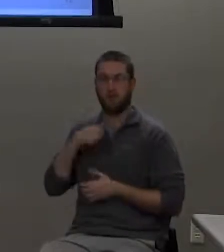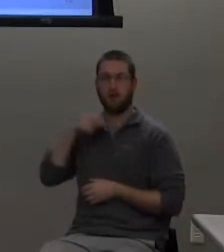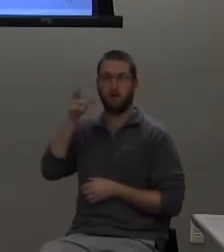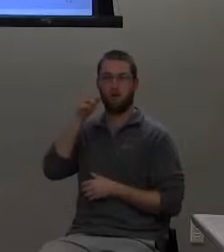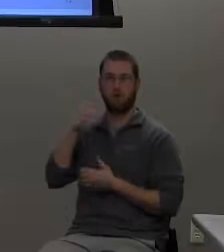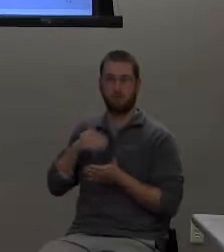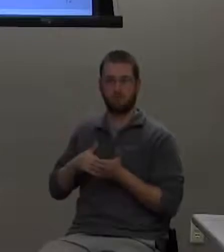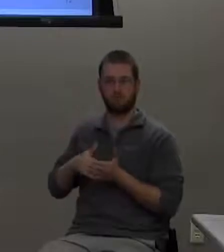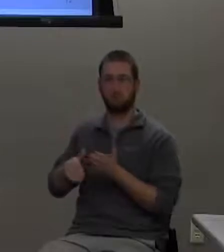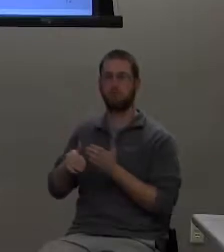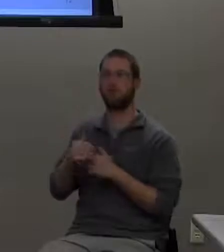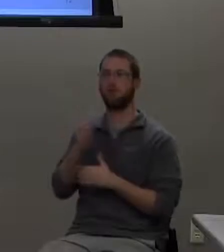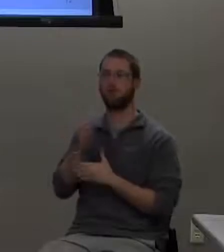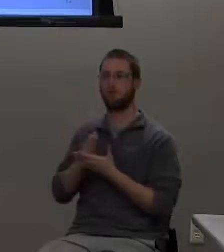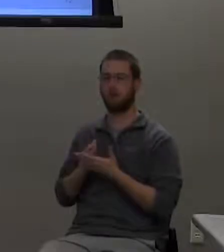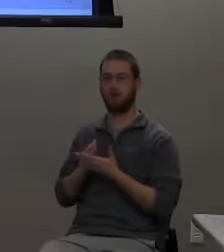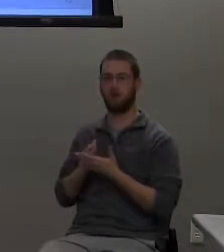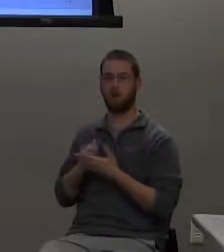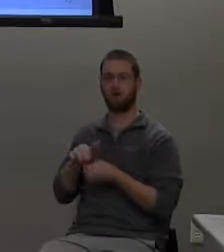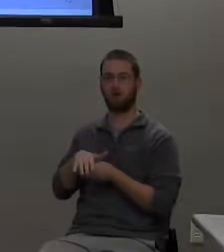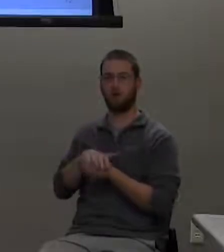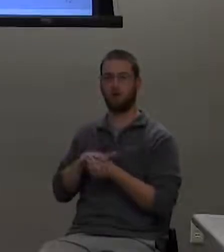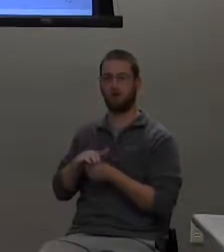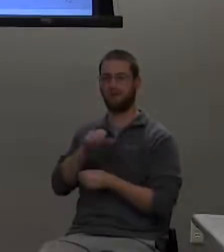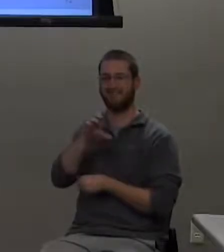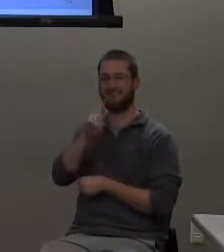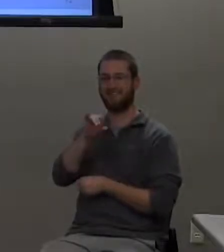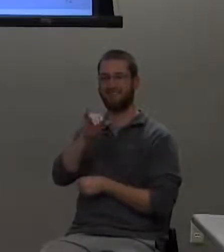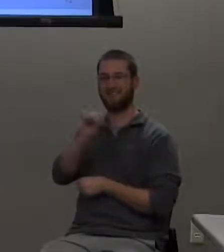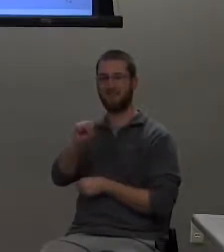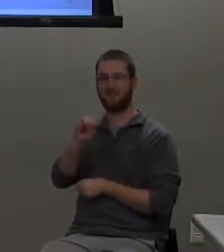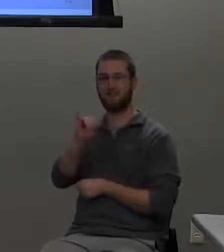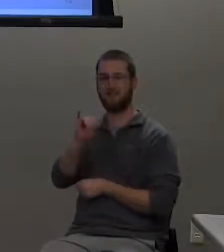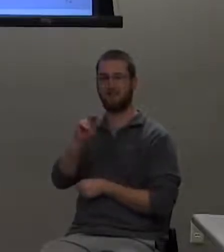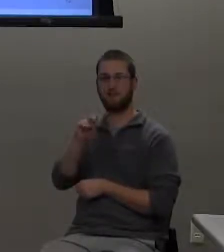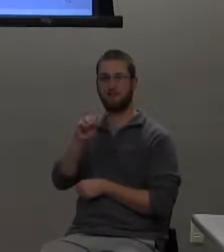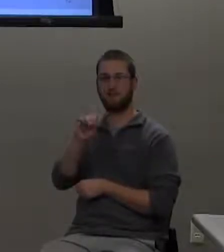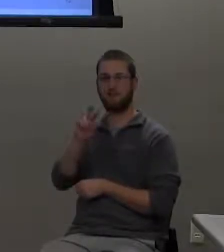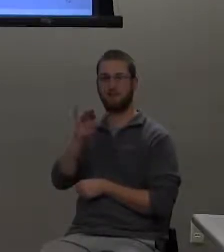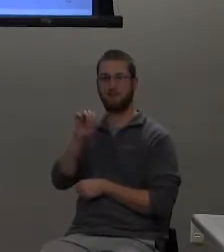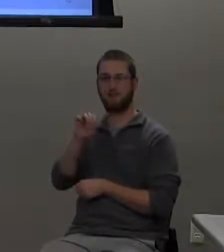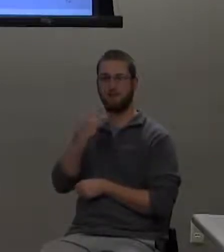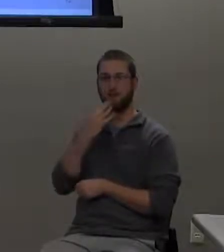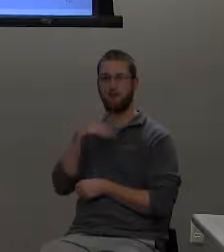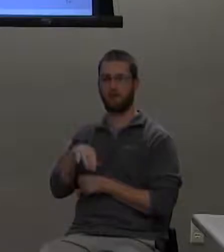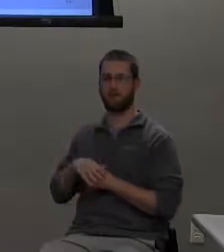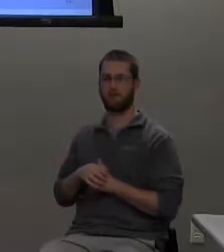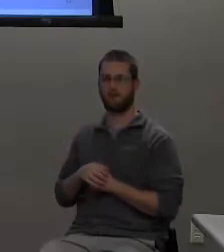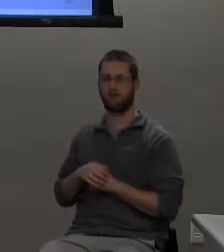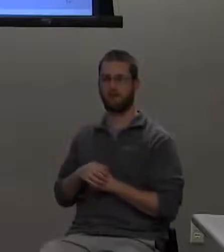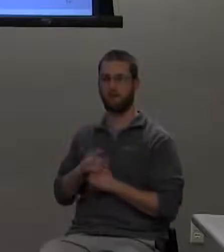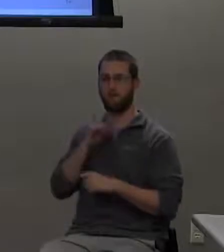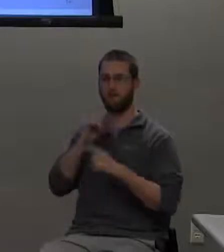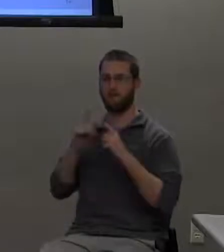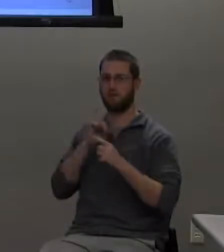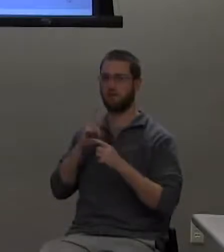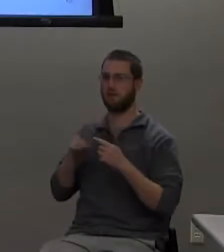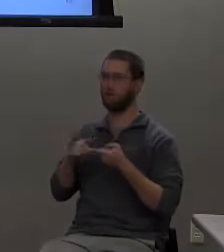time and time again, anecdotally, that there are local disincentives for investment in our community. And we'll talk about that in just a while.